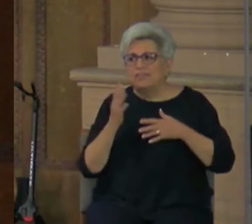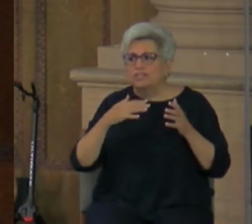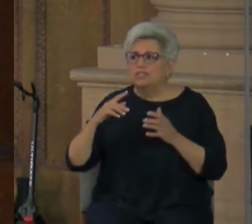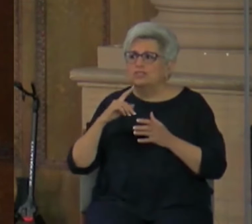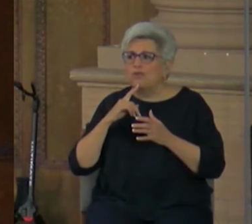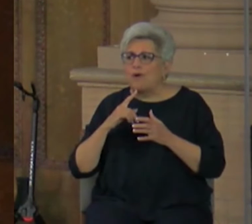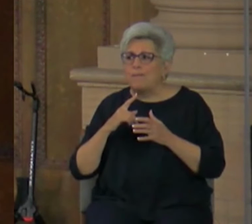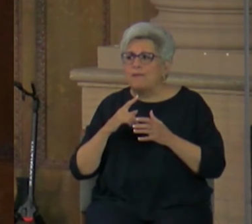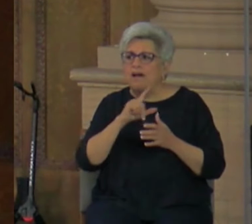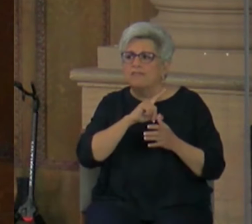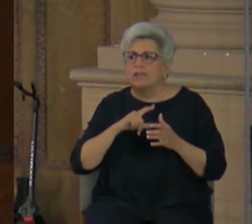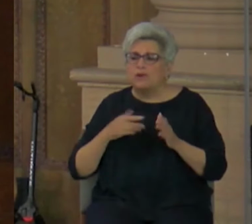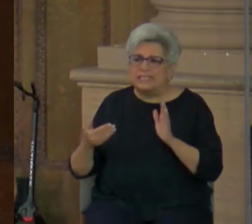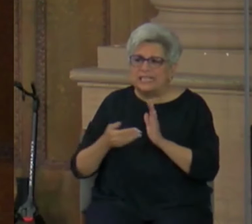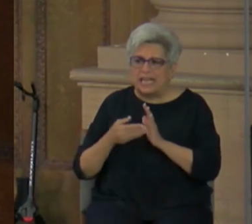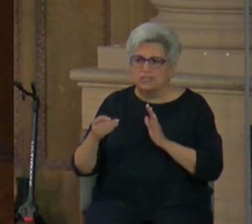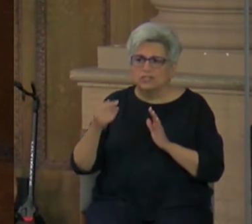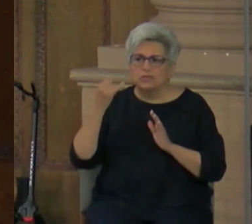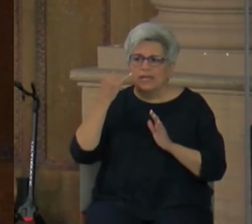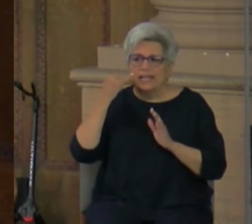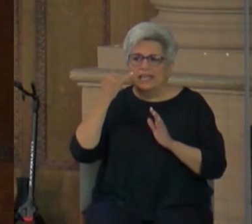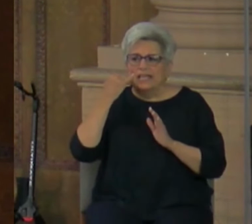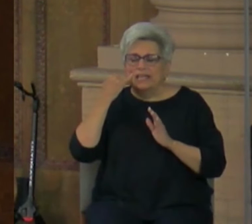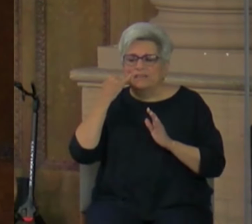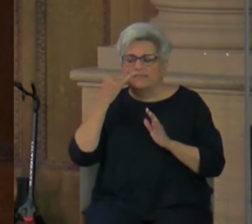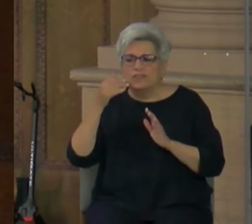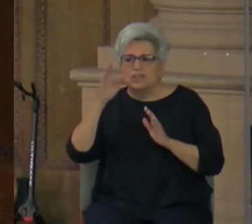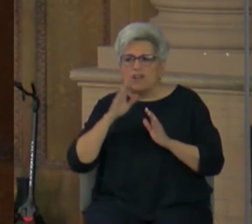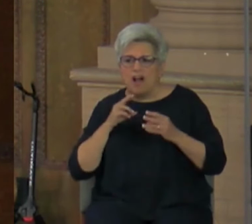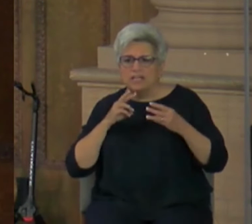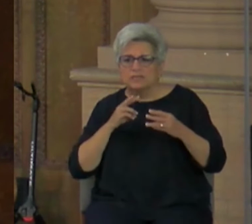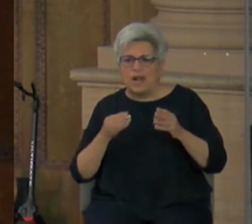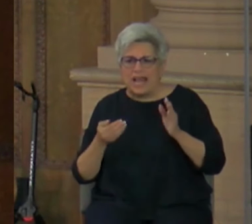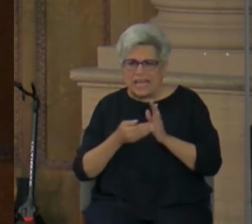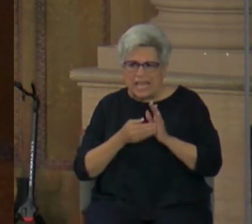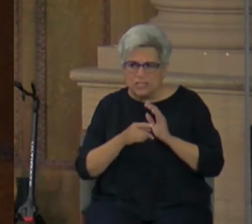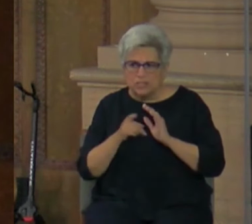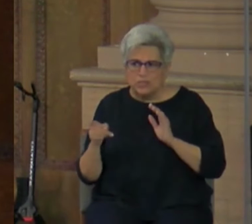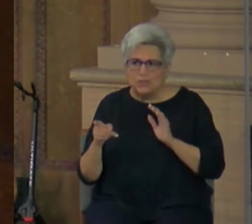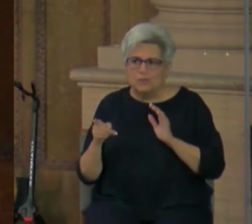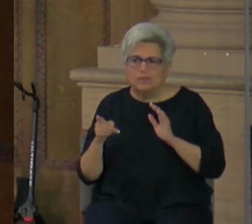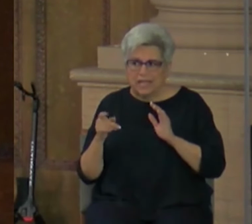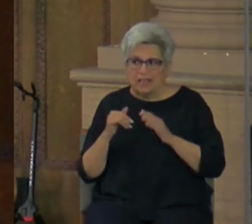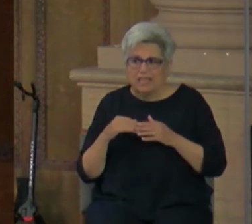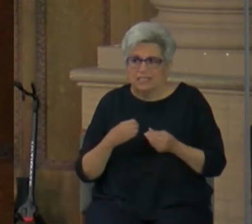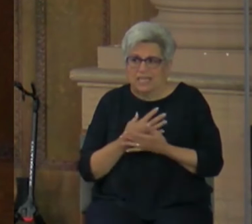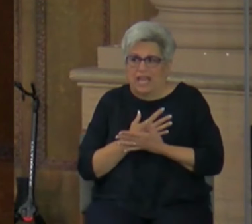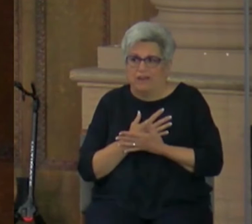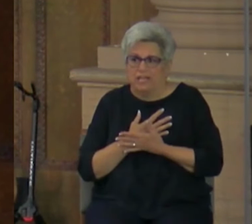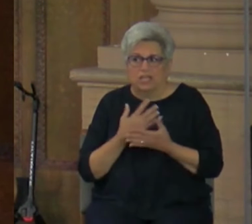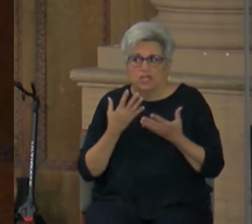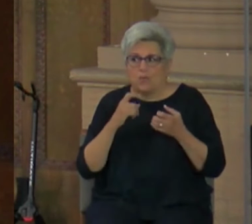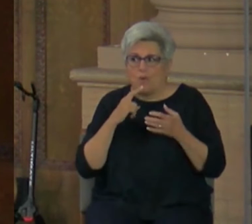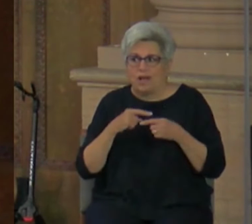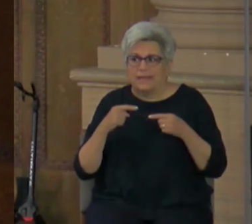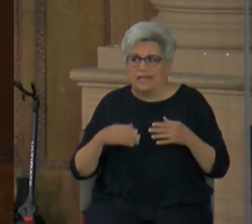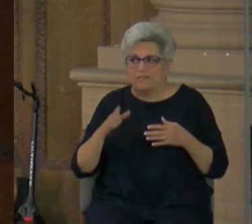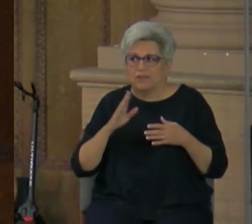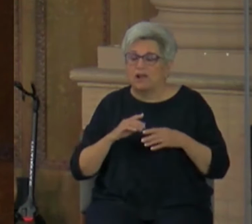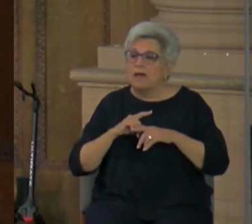you. If the hail is stored up for his enemies and the storm is going to be thundered against his enemies, you don't want to be one of his enemies. But